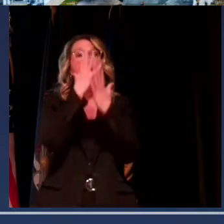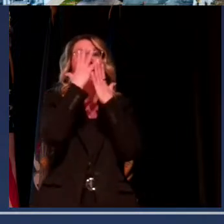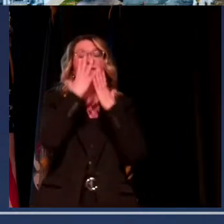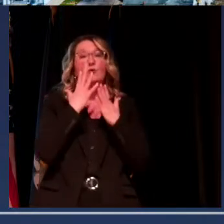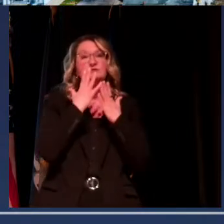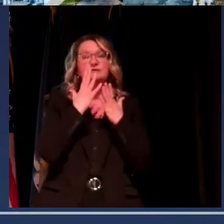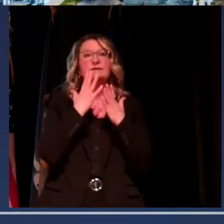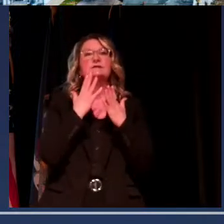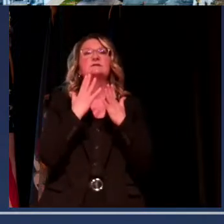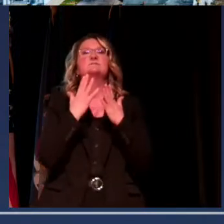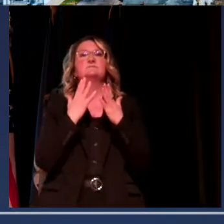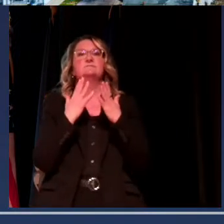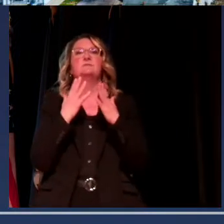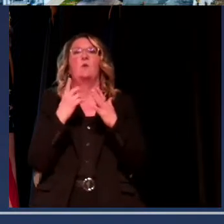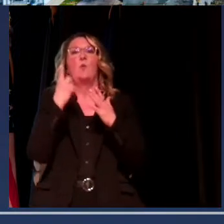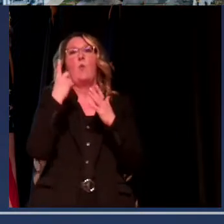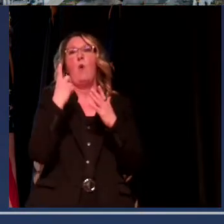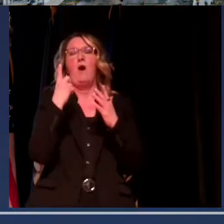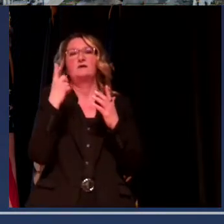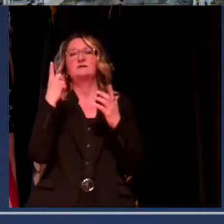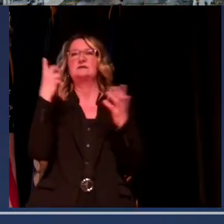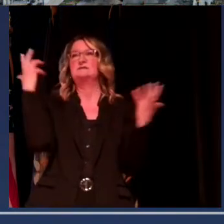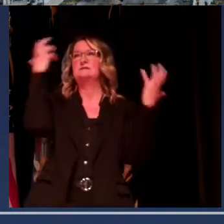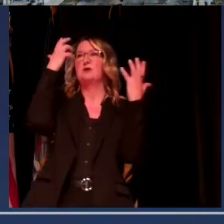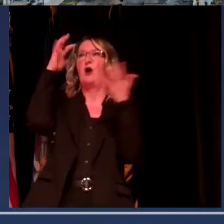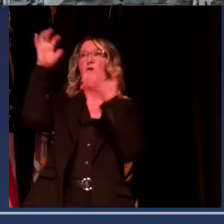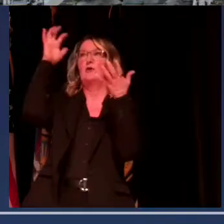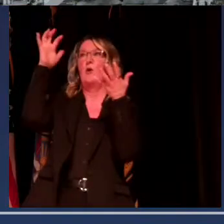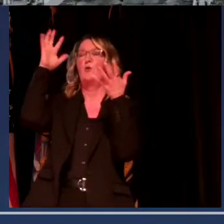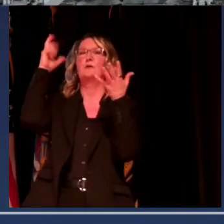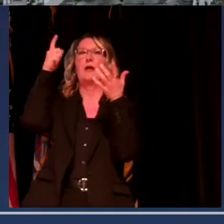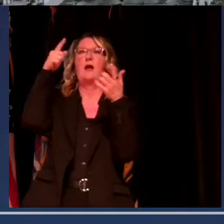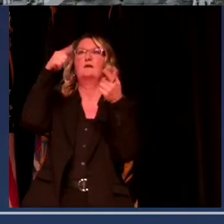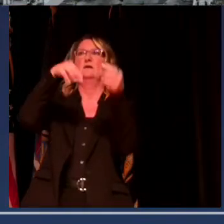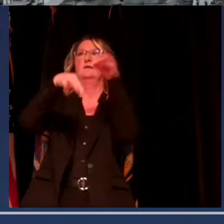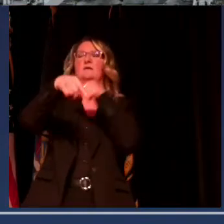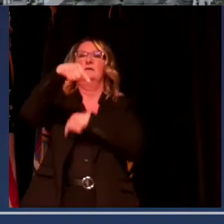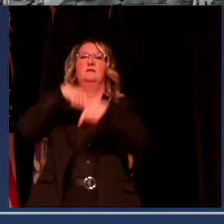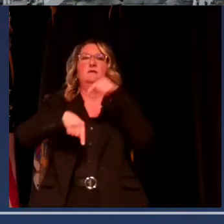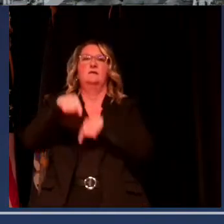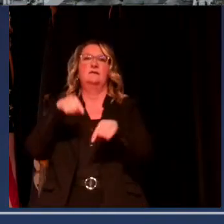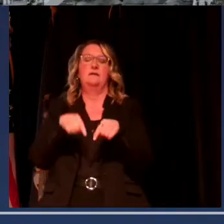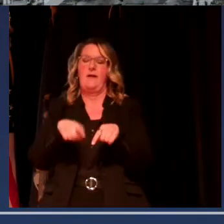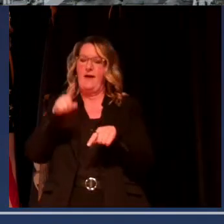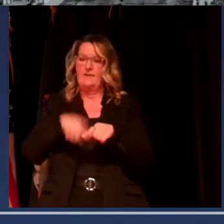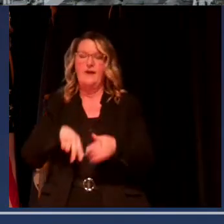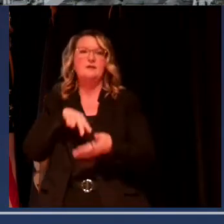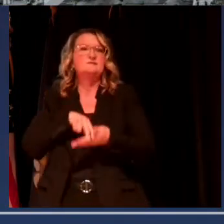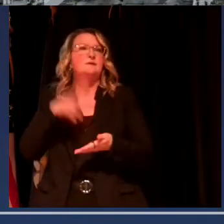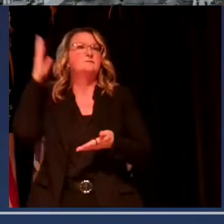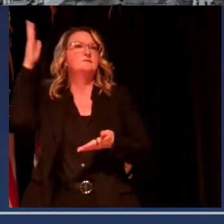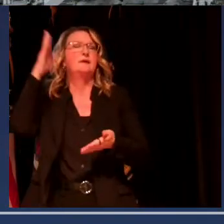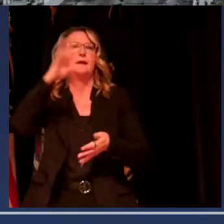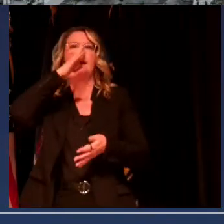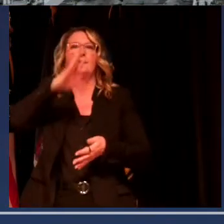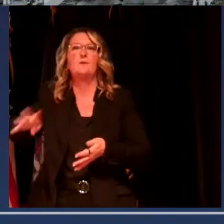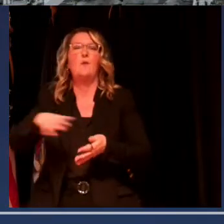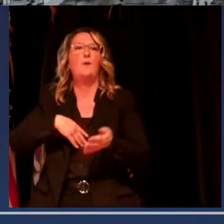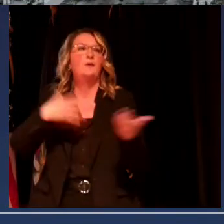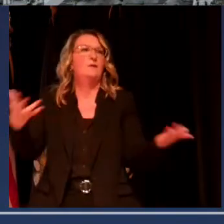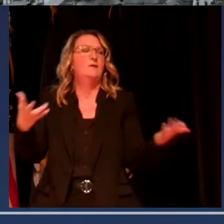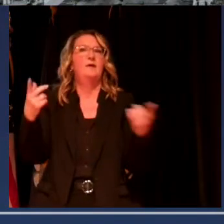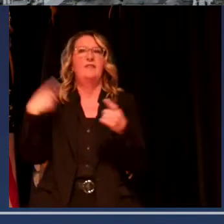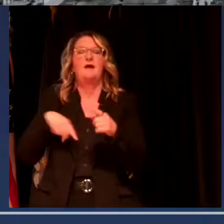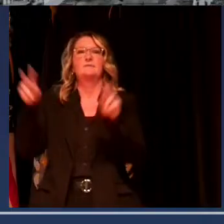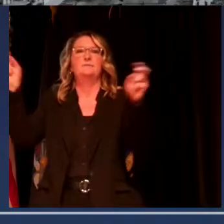Unfortunately, one very dark cloud could set this all back. I cannot stand before you tonight and ignore the elephant in the room, which